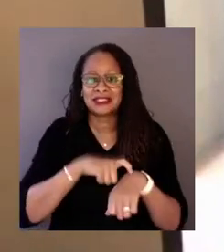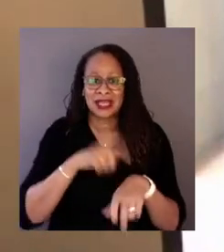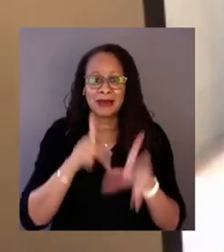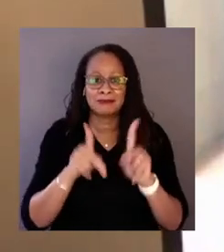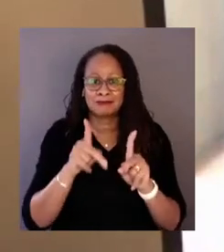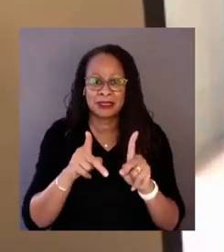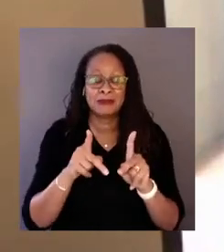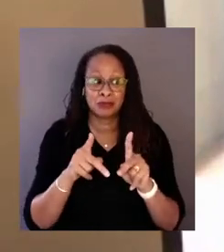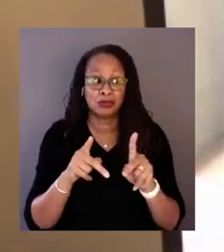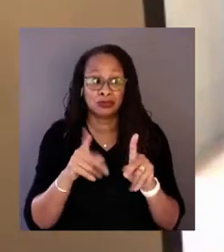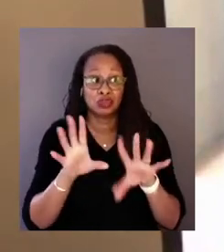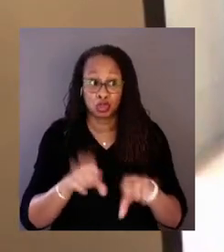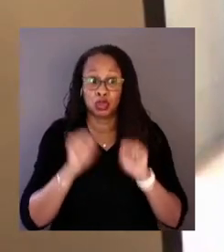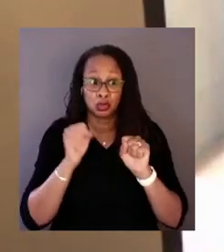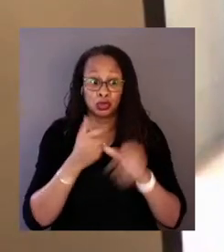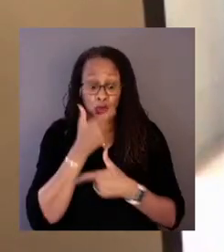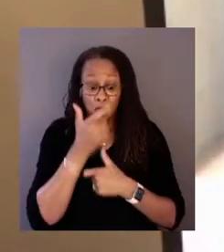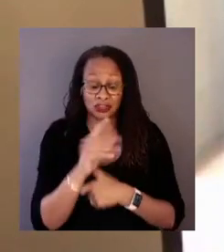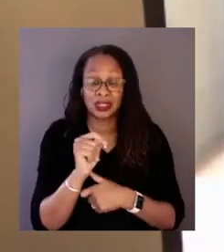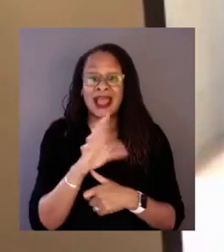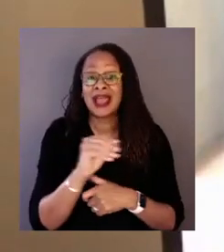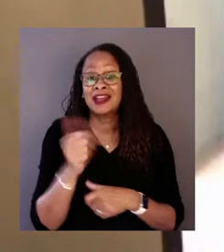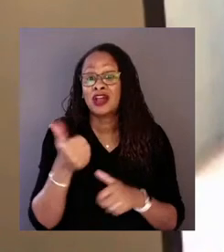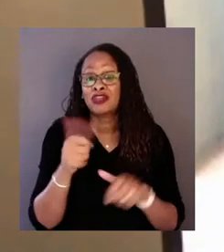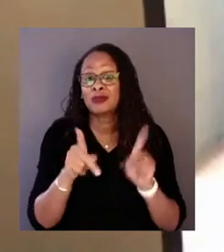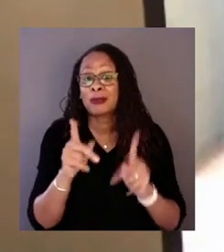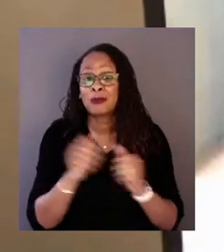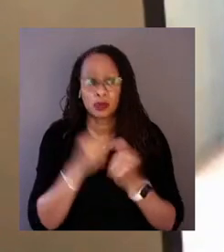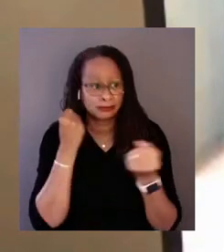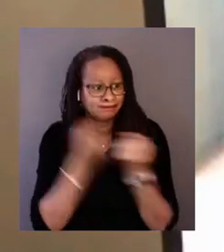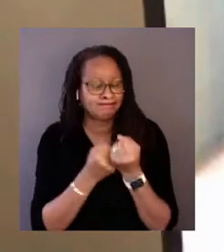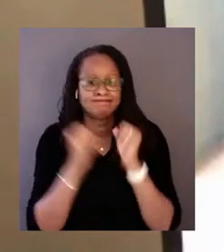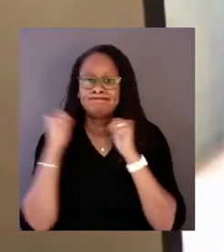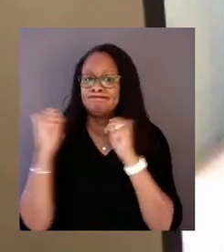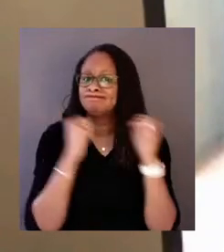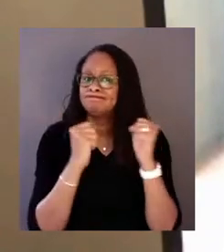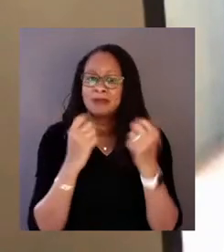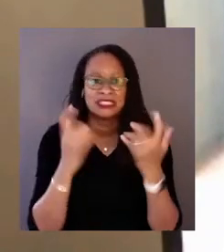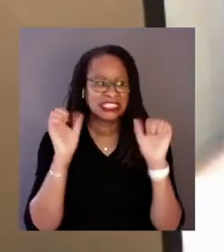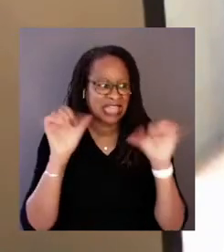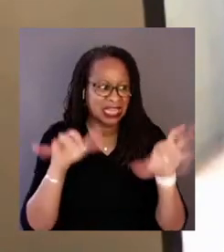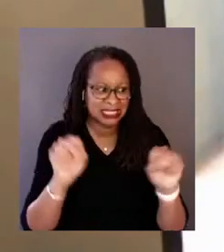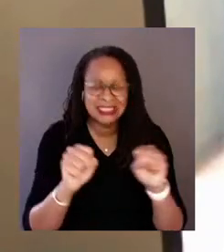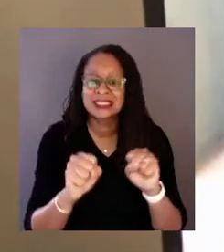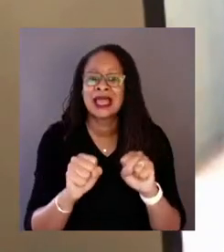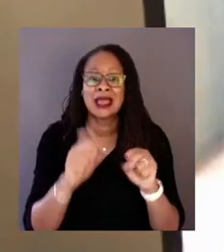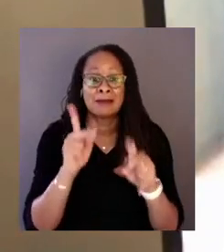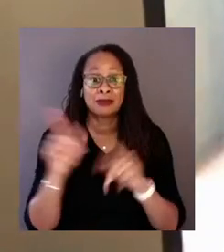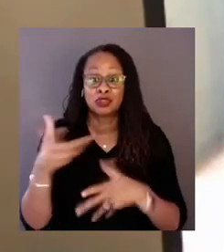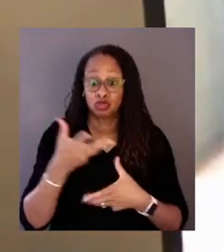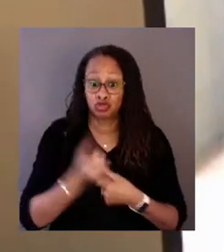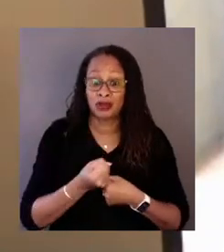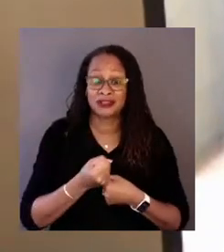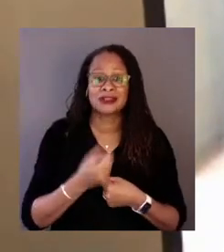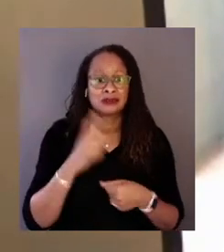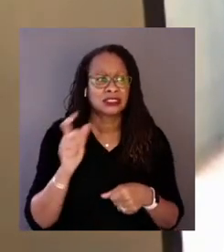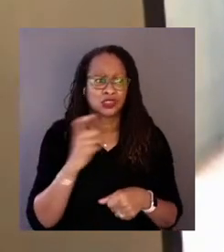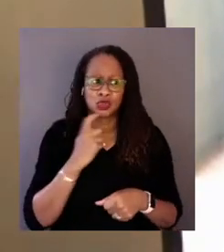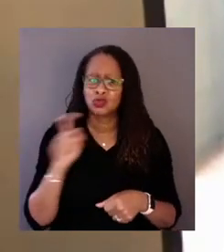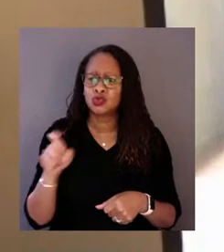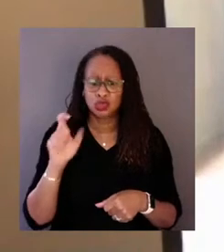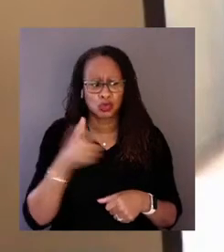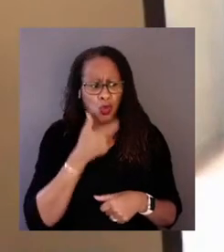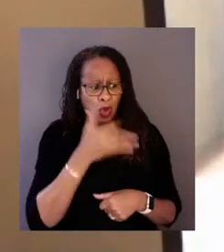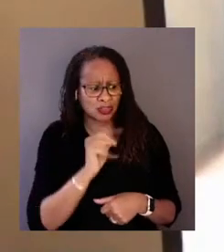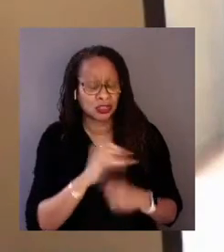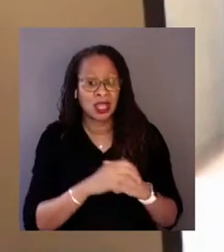it. And other people were championing, people that you trusted, you know, that it's like, you should watch this because you really, and I think also too, with